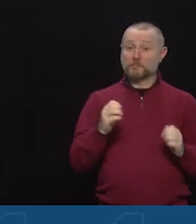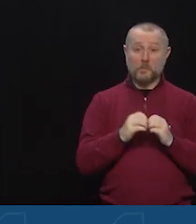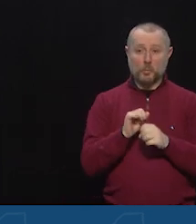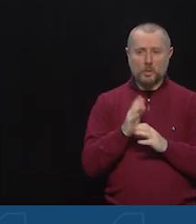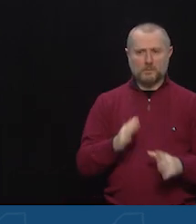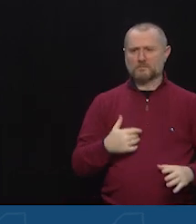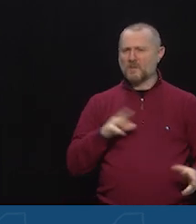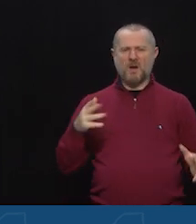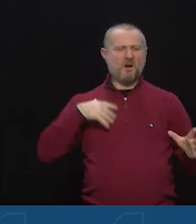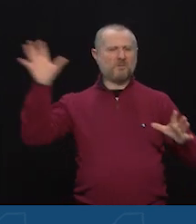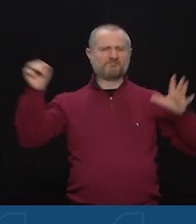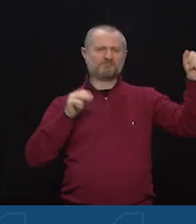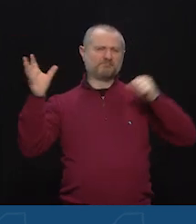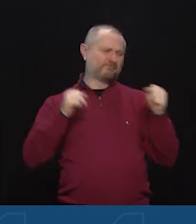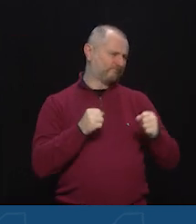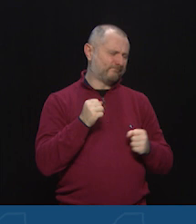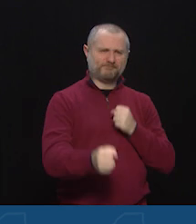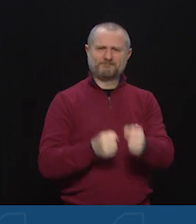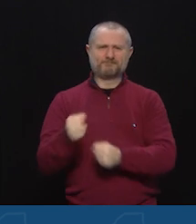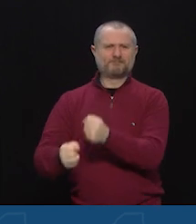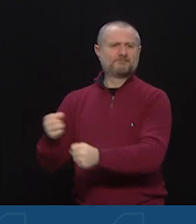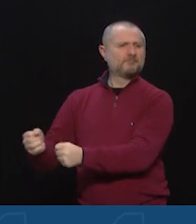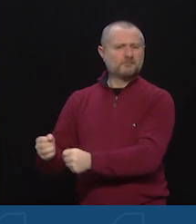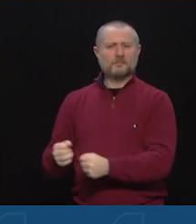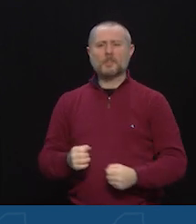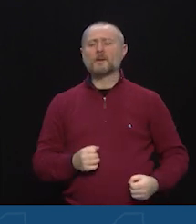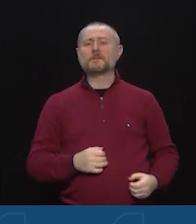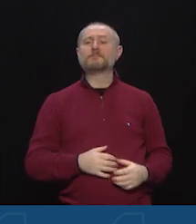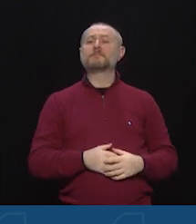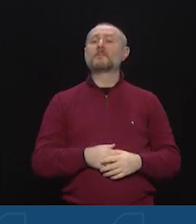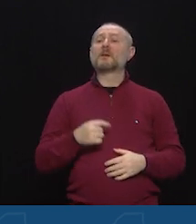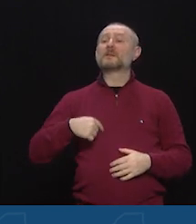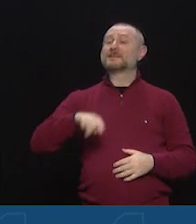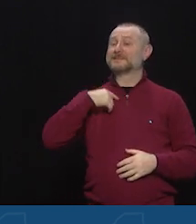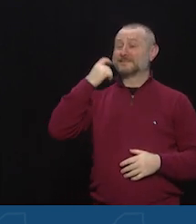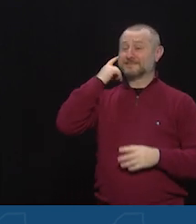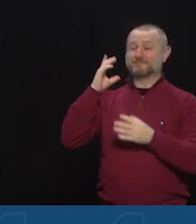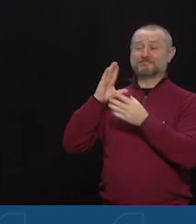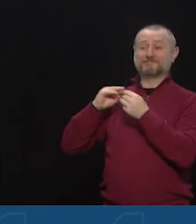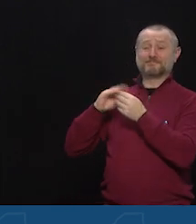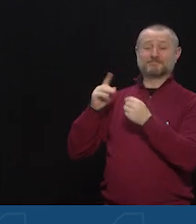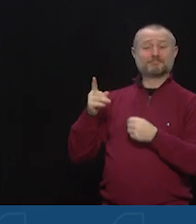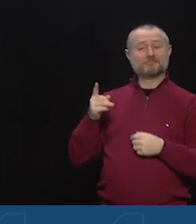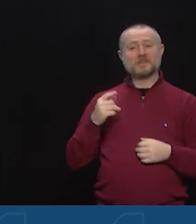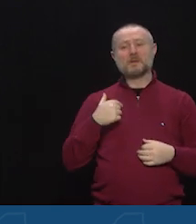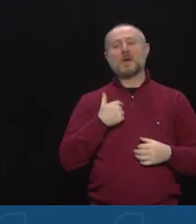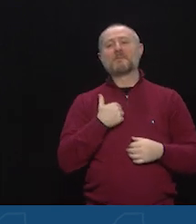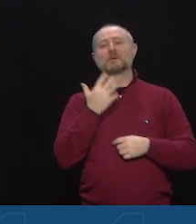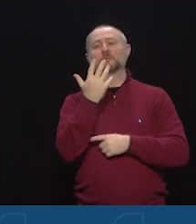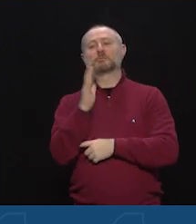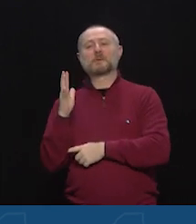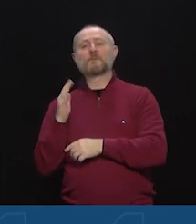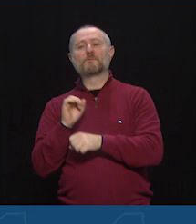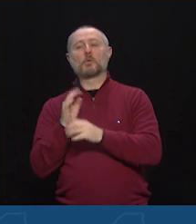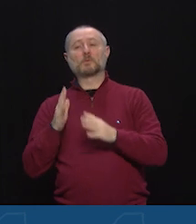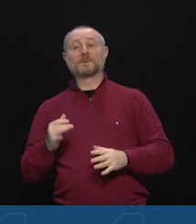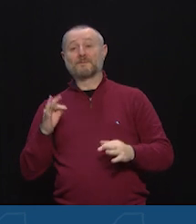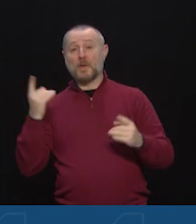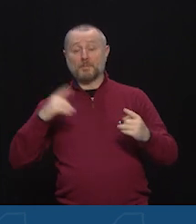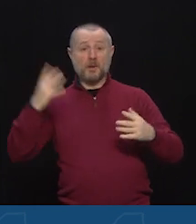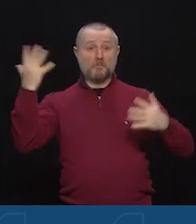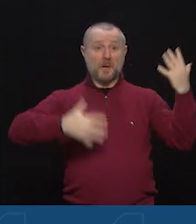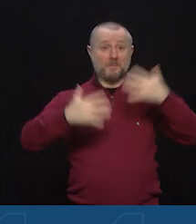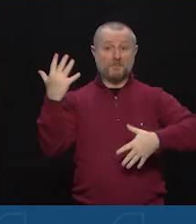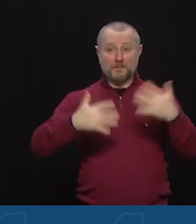state. We're also, as Commissioner Bray said, we've also got chipper and tree crews ready on standby in the event that there's any downed trees,